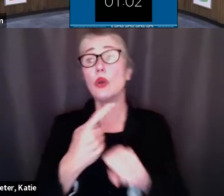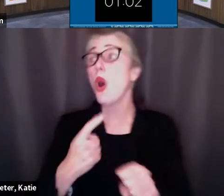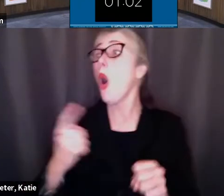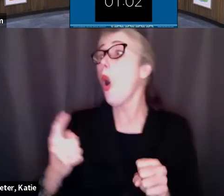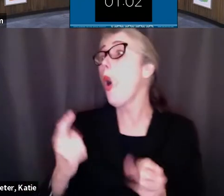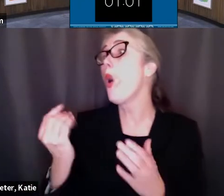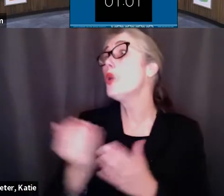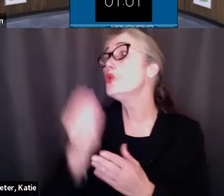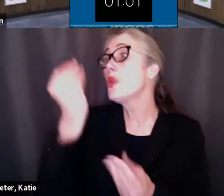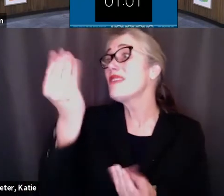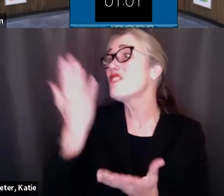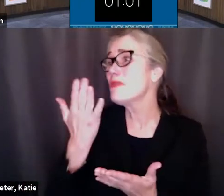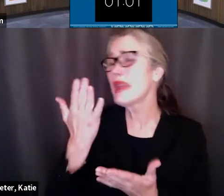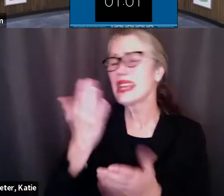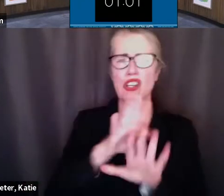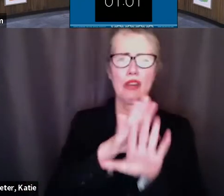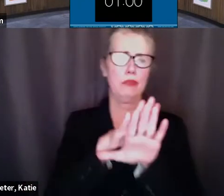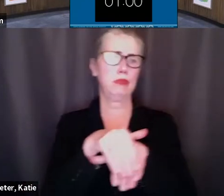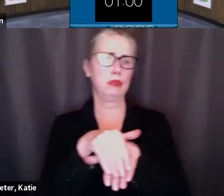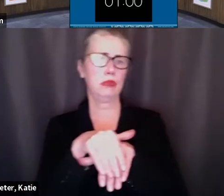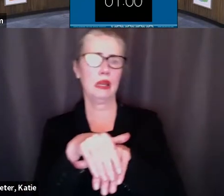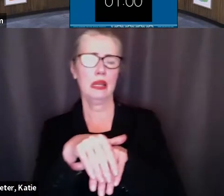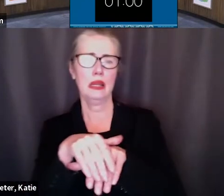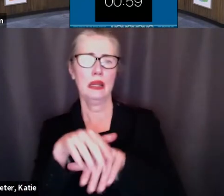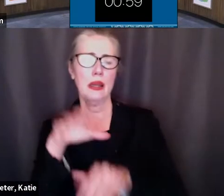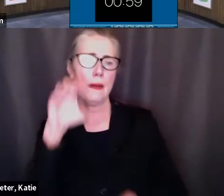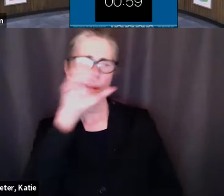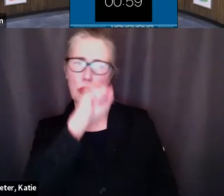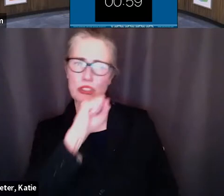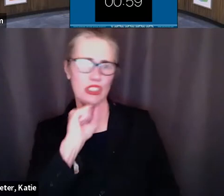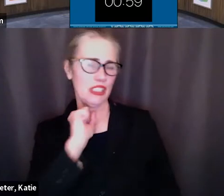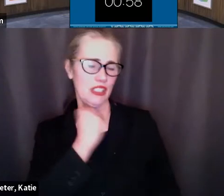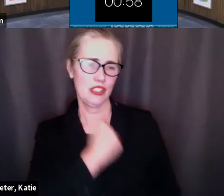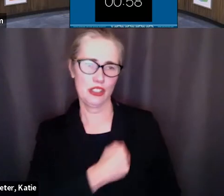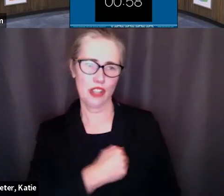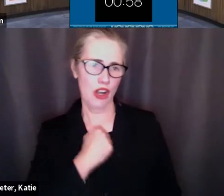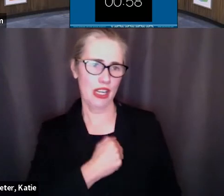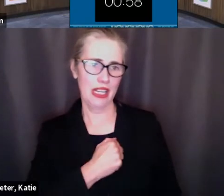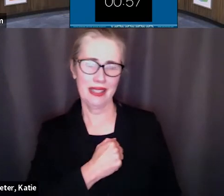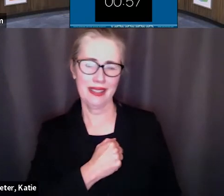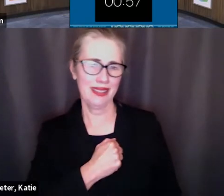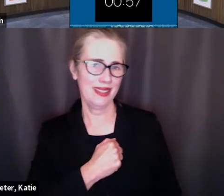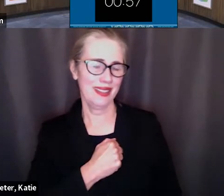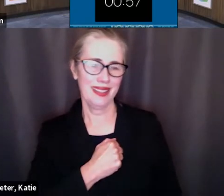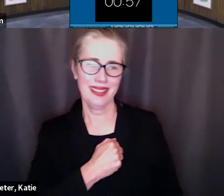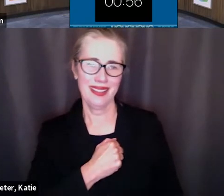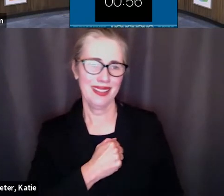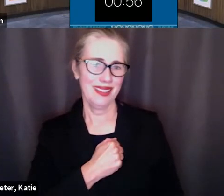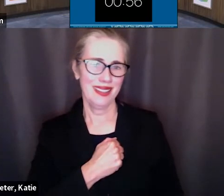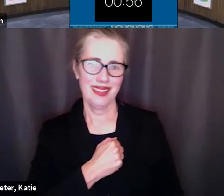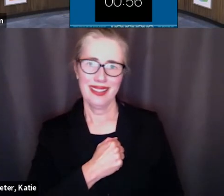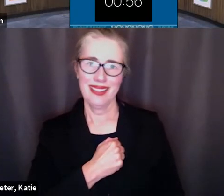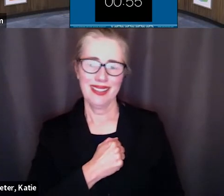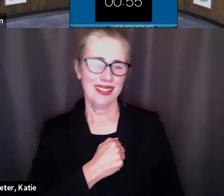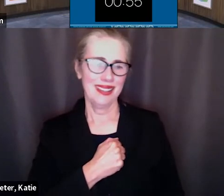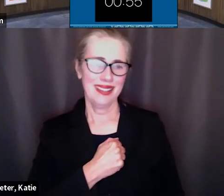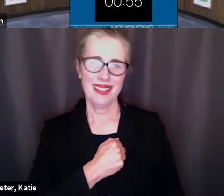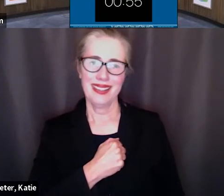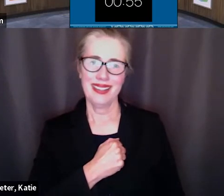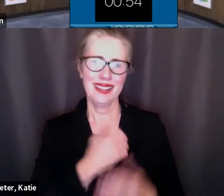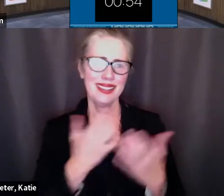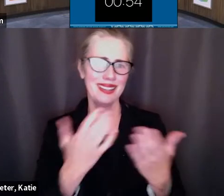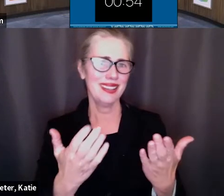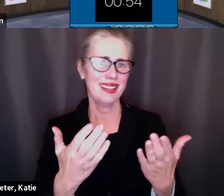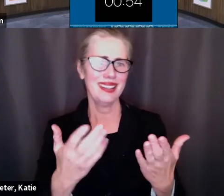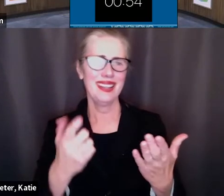information that's i'm sorry excuse my language you you need to realize that that's it you you don't have any